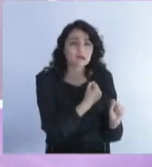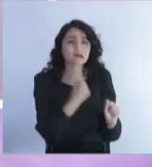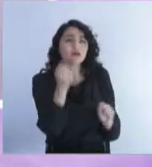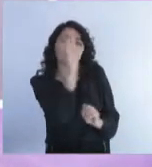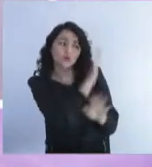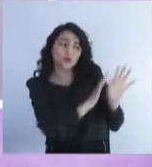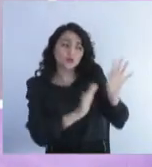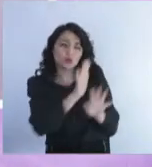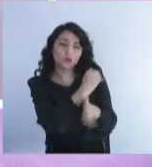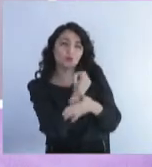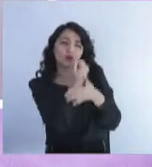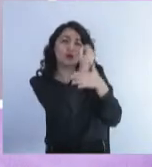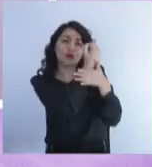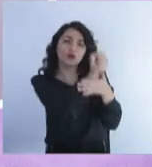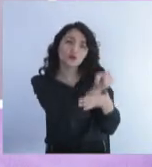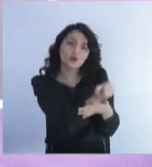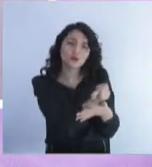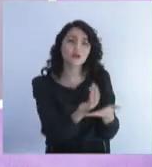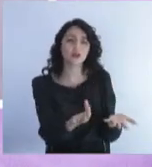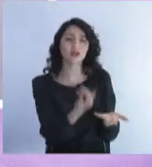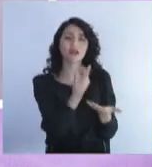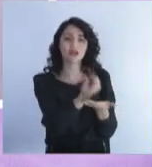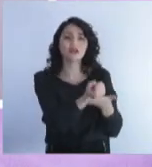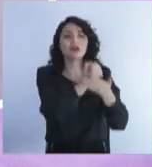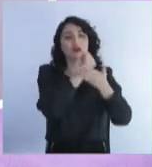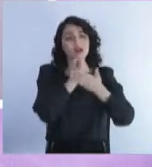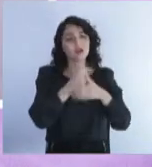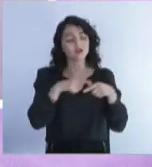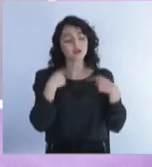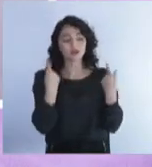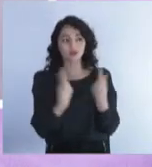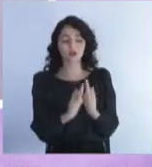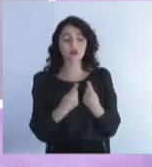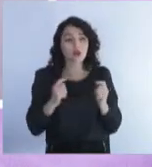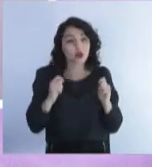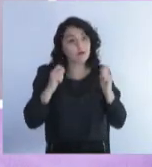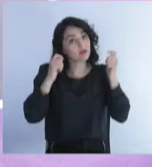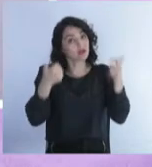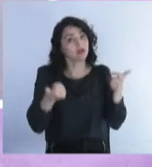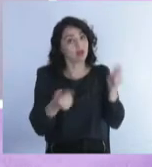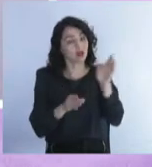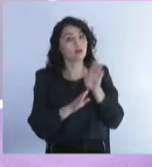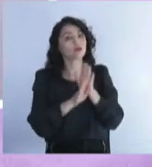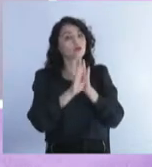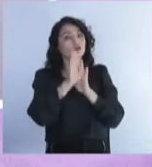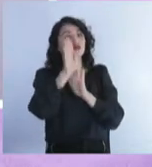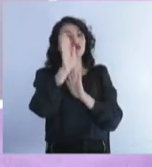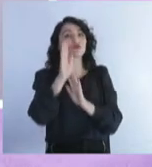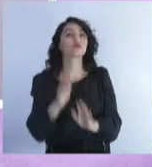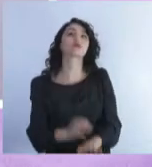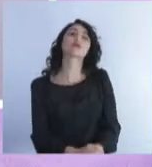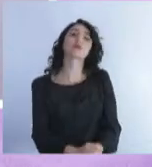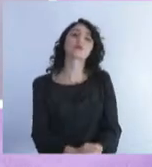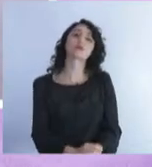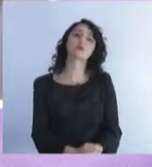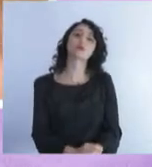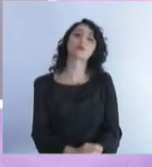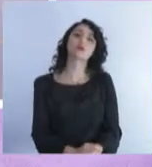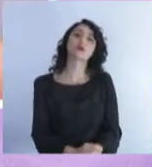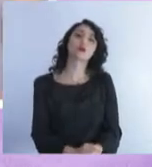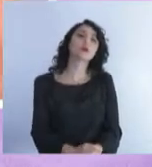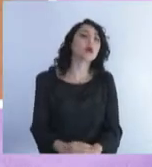in distress. And there's an exercise that enhances this ability in all of us, because